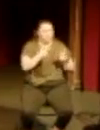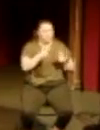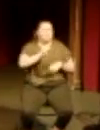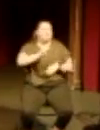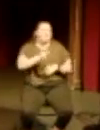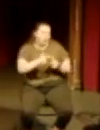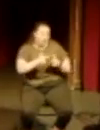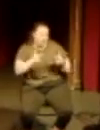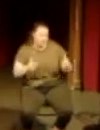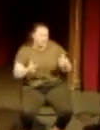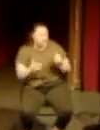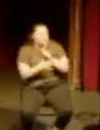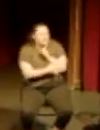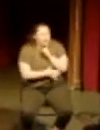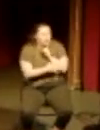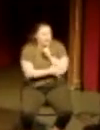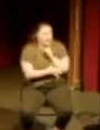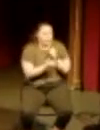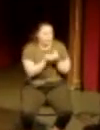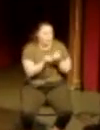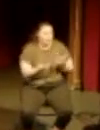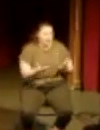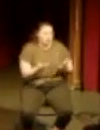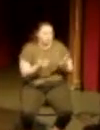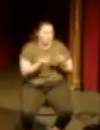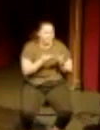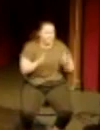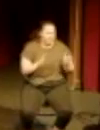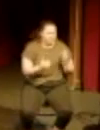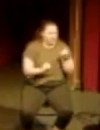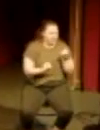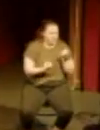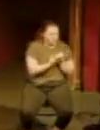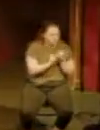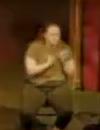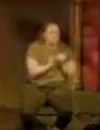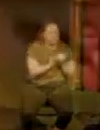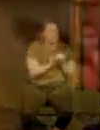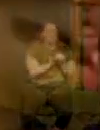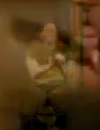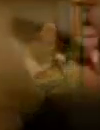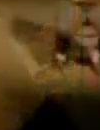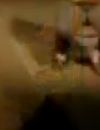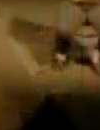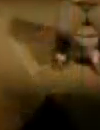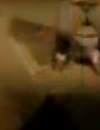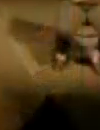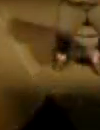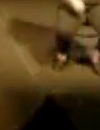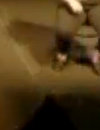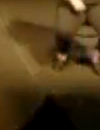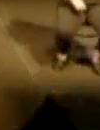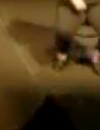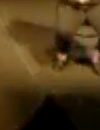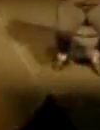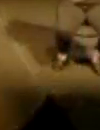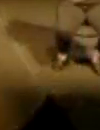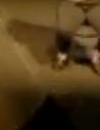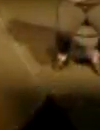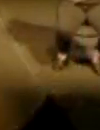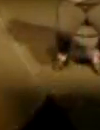second largest county without a publicly funded four-year university in the state. 58 counties, and we rank second only